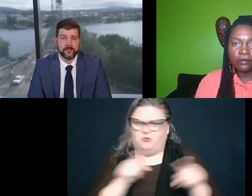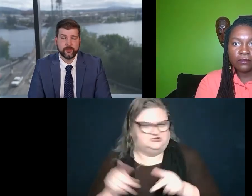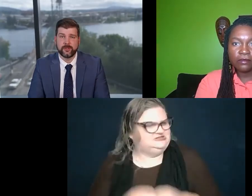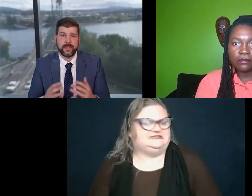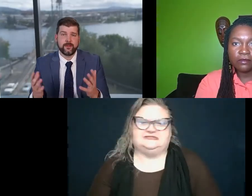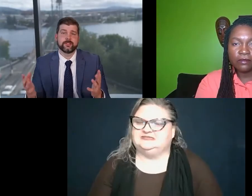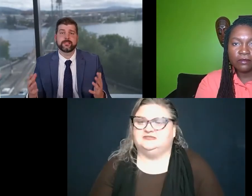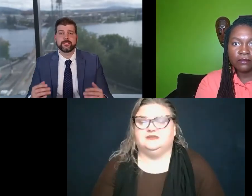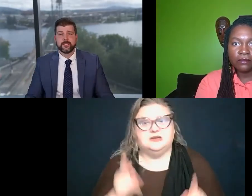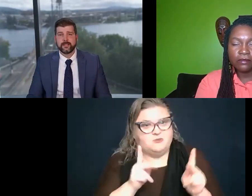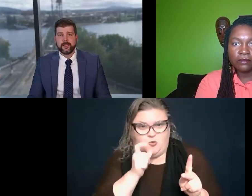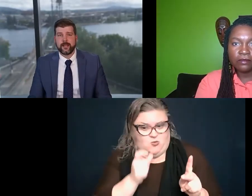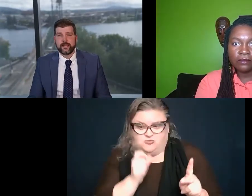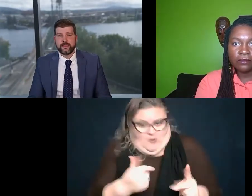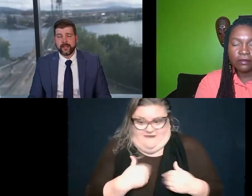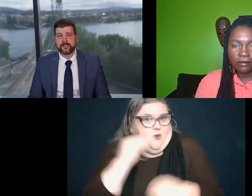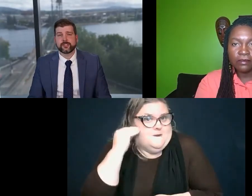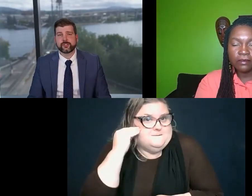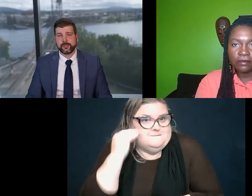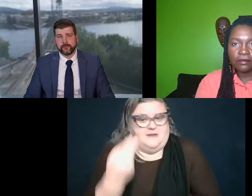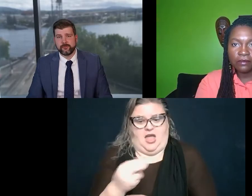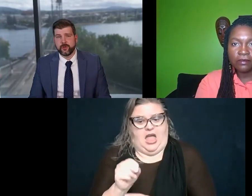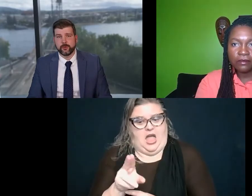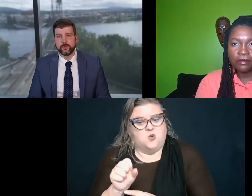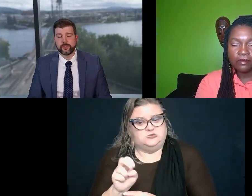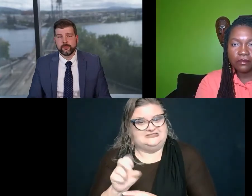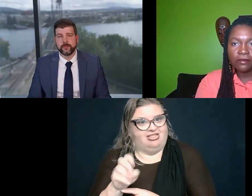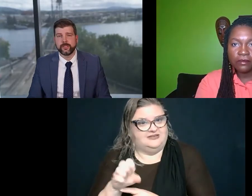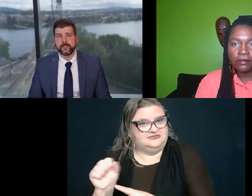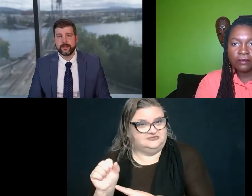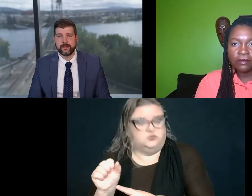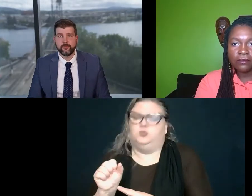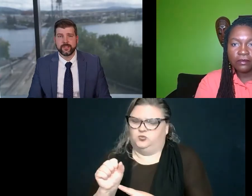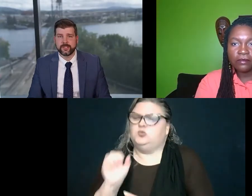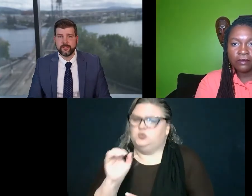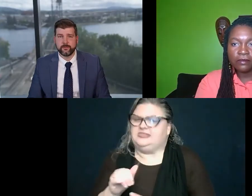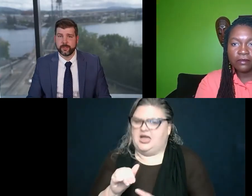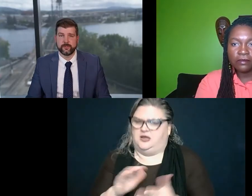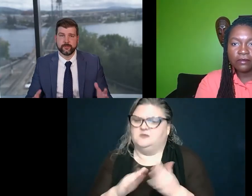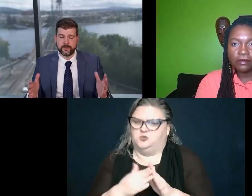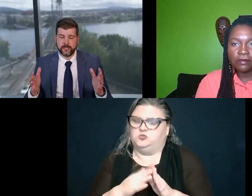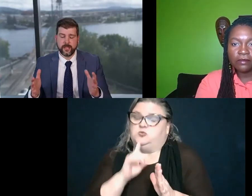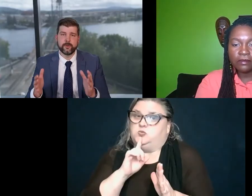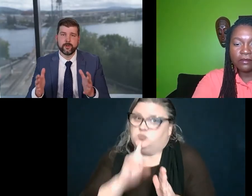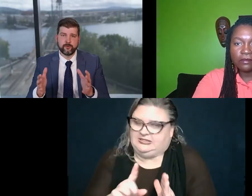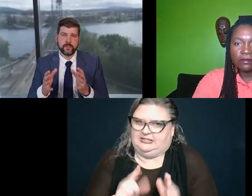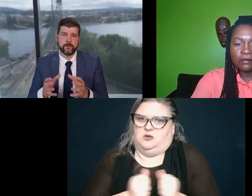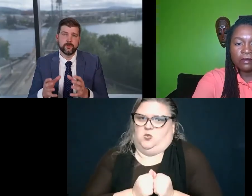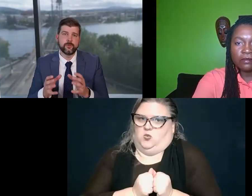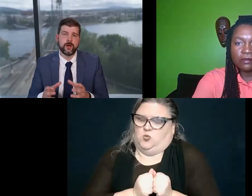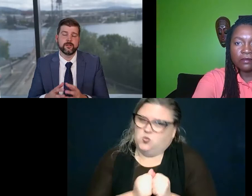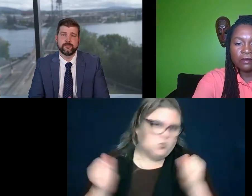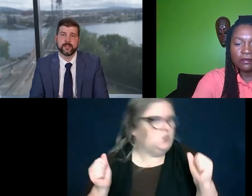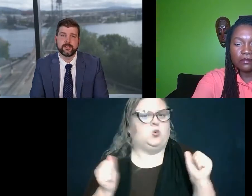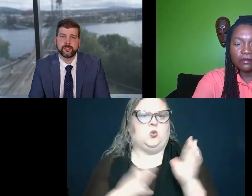living who are houseless. That is an extremely vulnerable community. We see, per the number of people